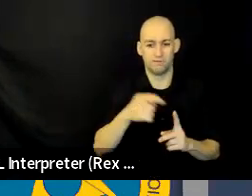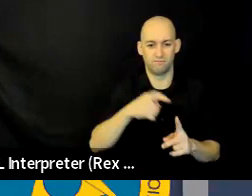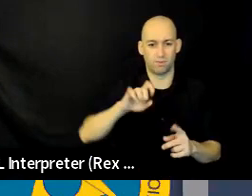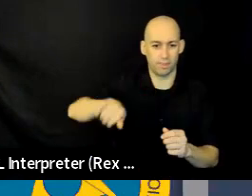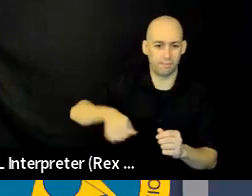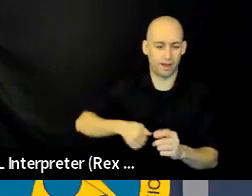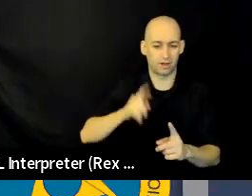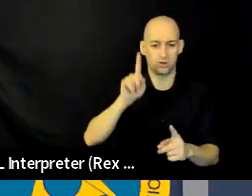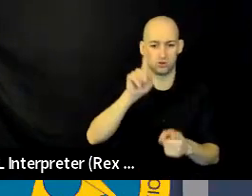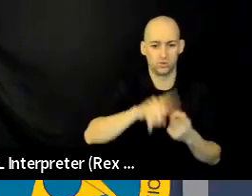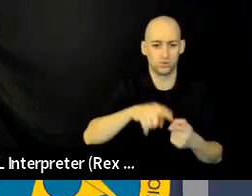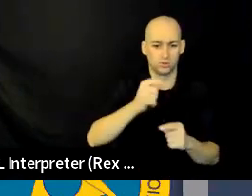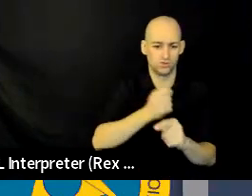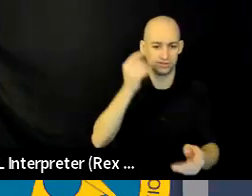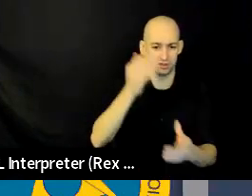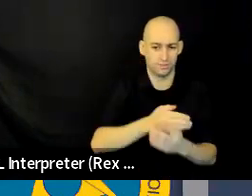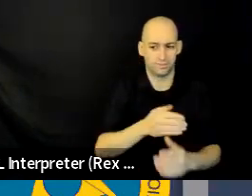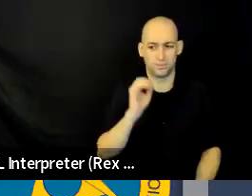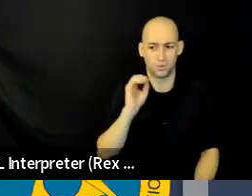into truck stop. Okay, thank you.